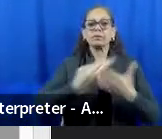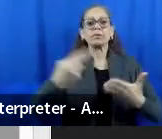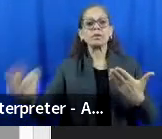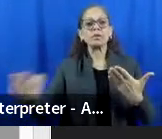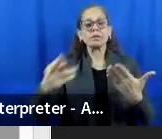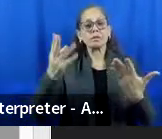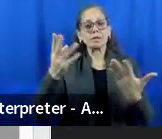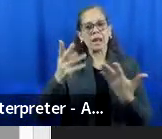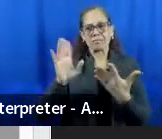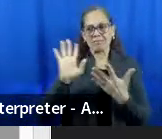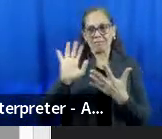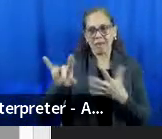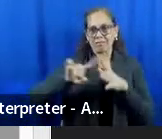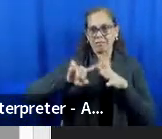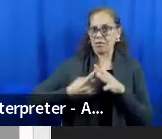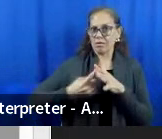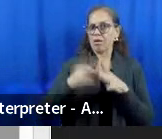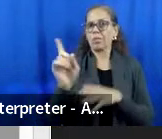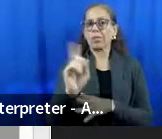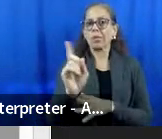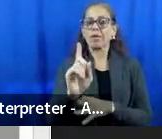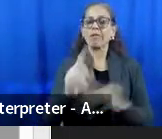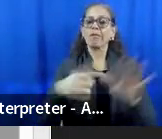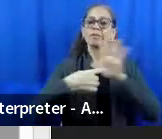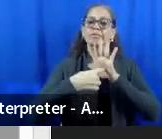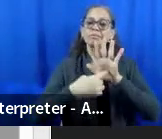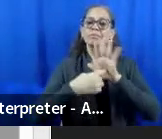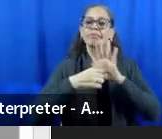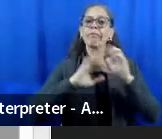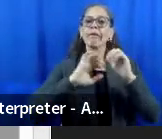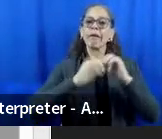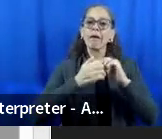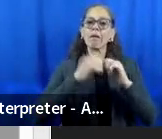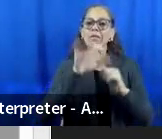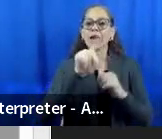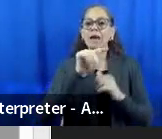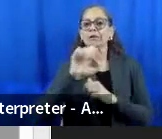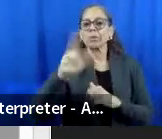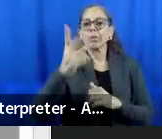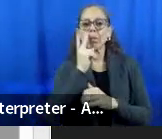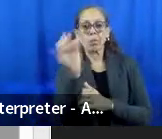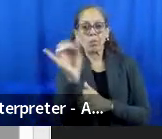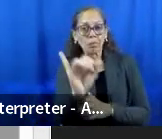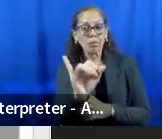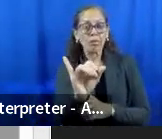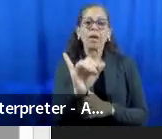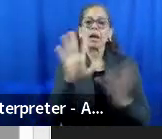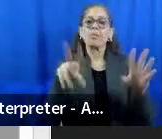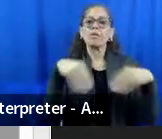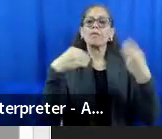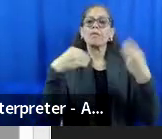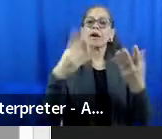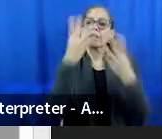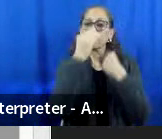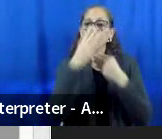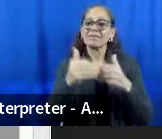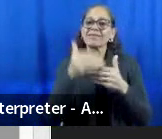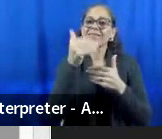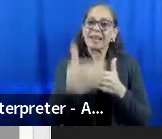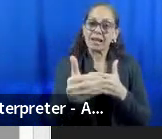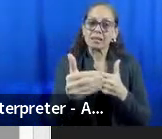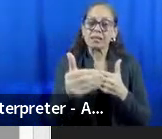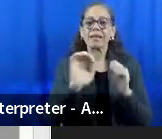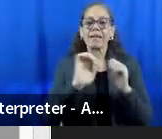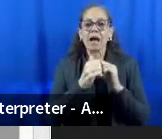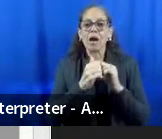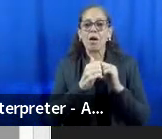that it stems from, as well as do a demonstration of the draft tool and provide information about next steps and how to provide